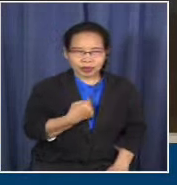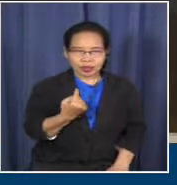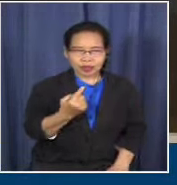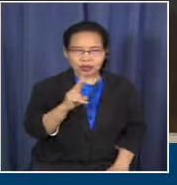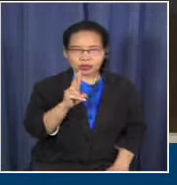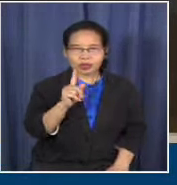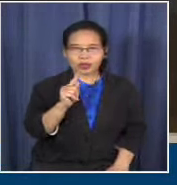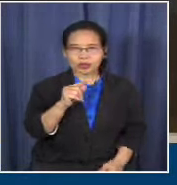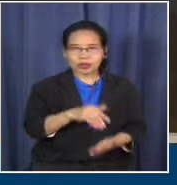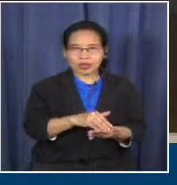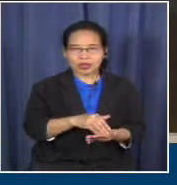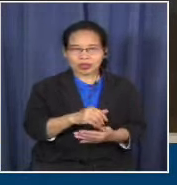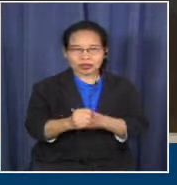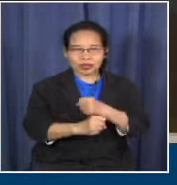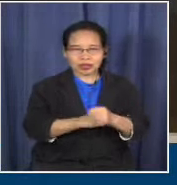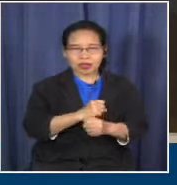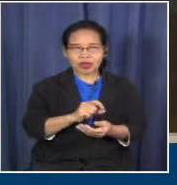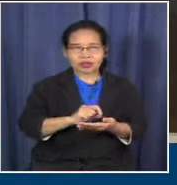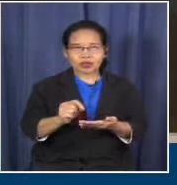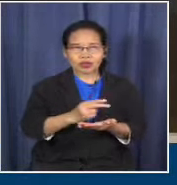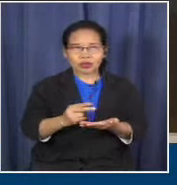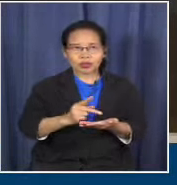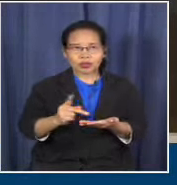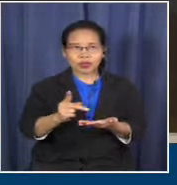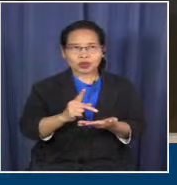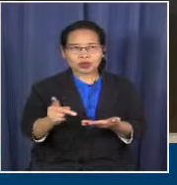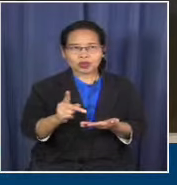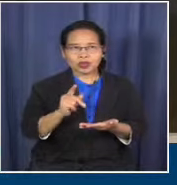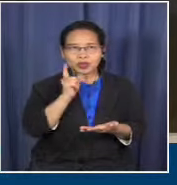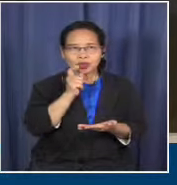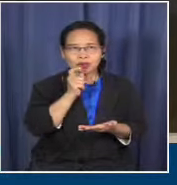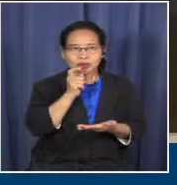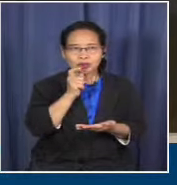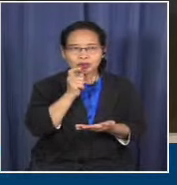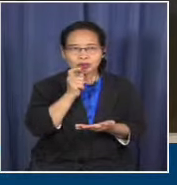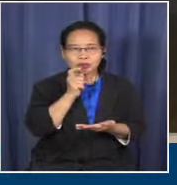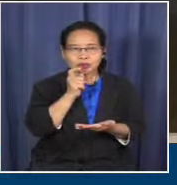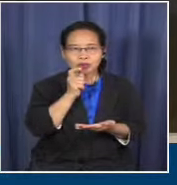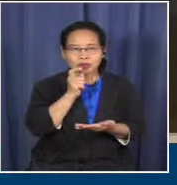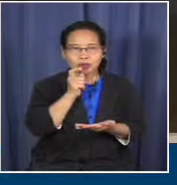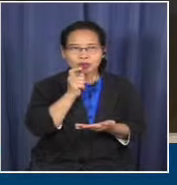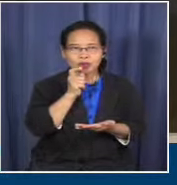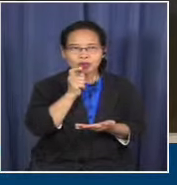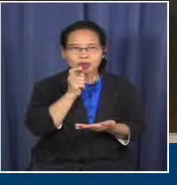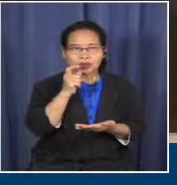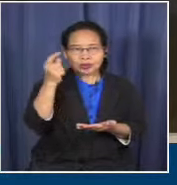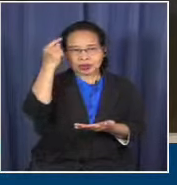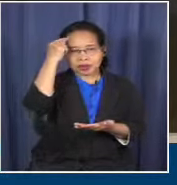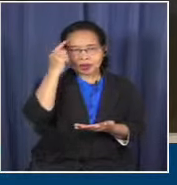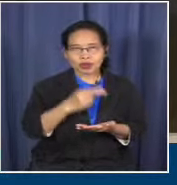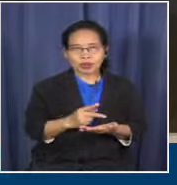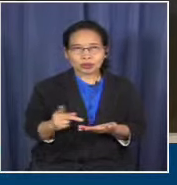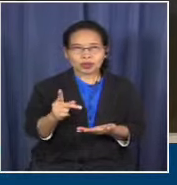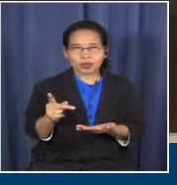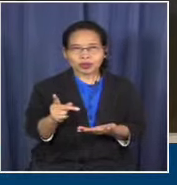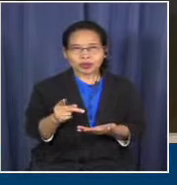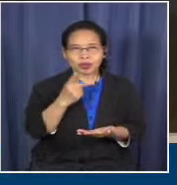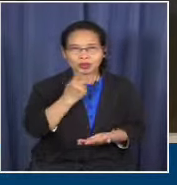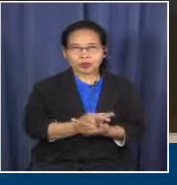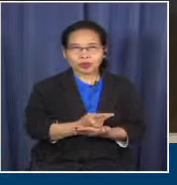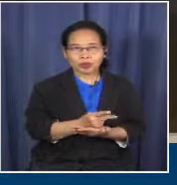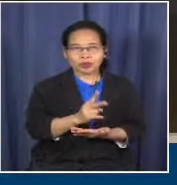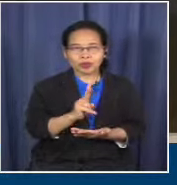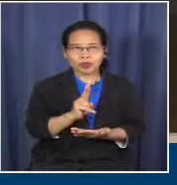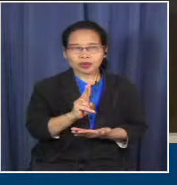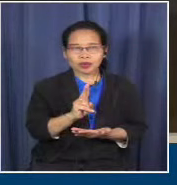the things that are seen are made from things that are not seen. And the Bible is very correct. This was written by St. Paul